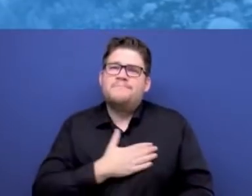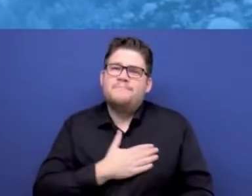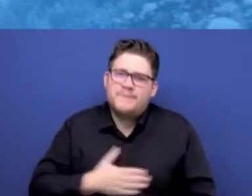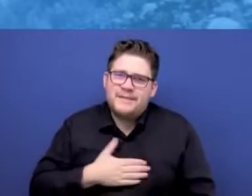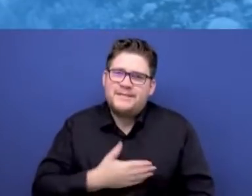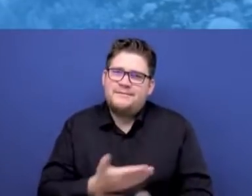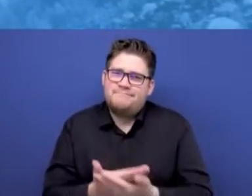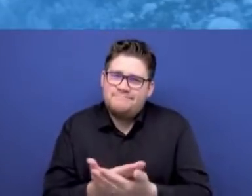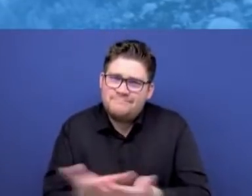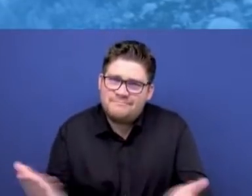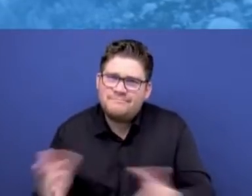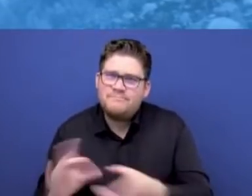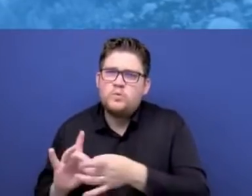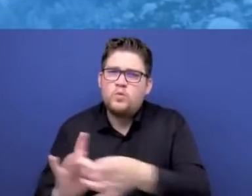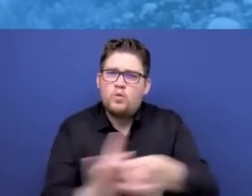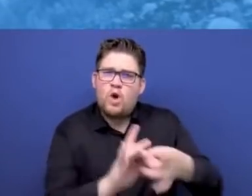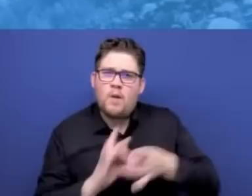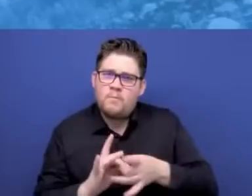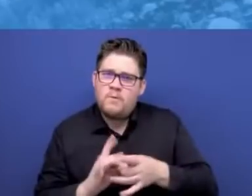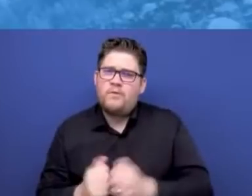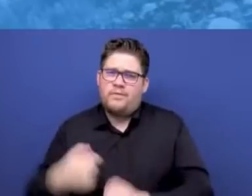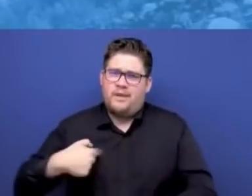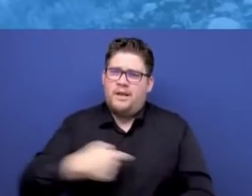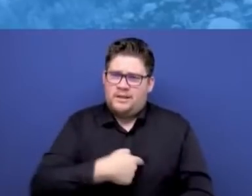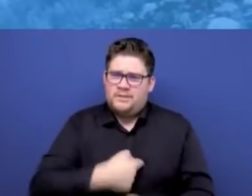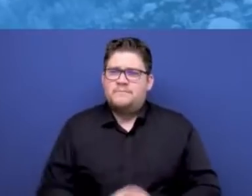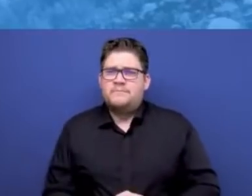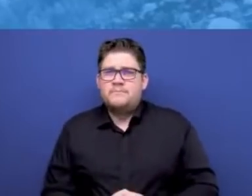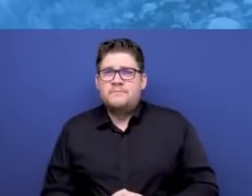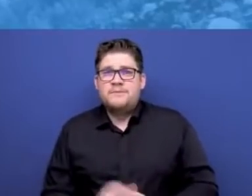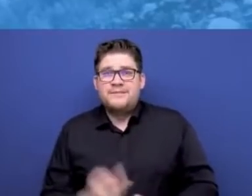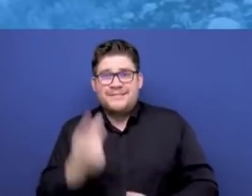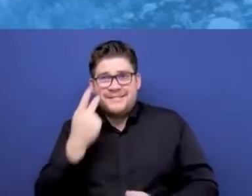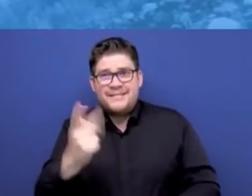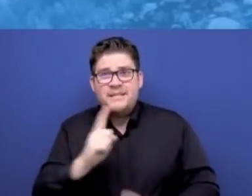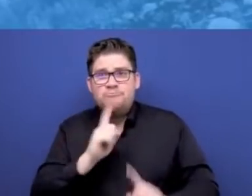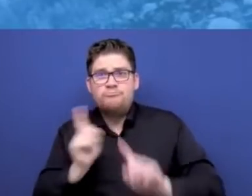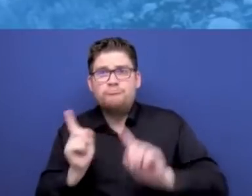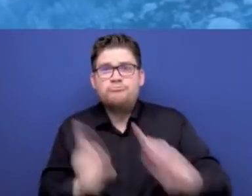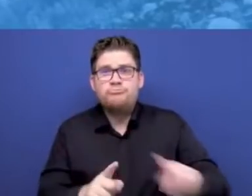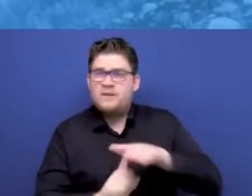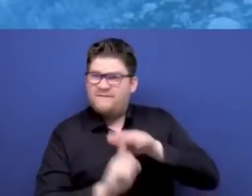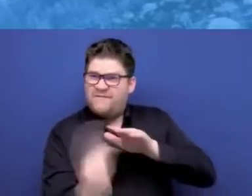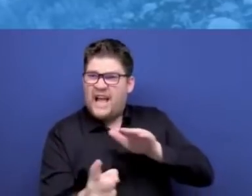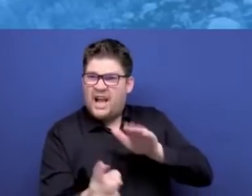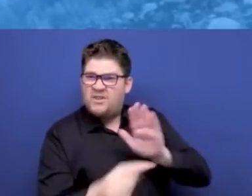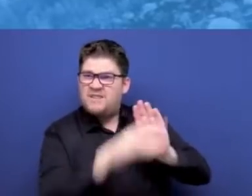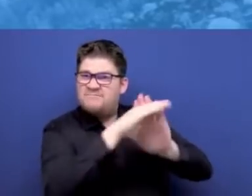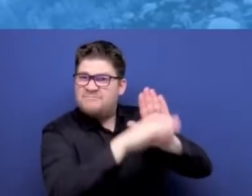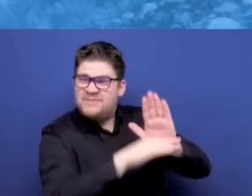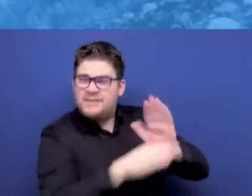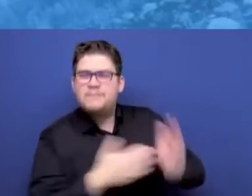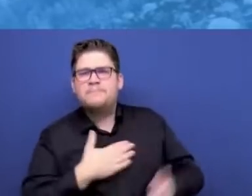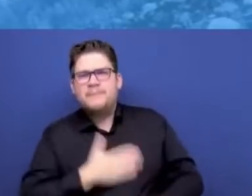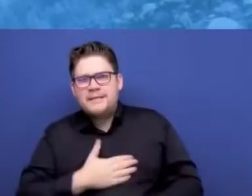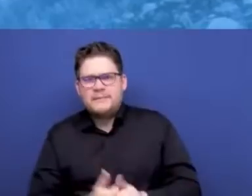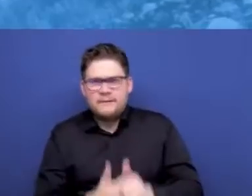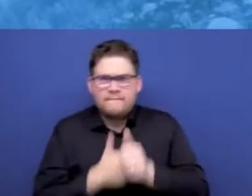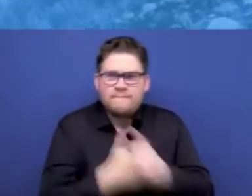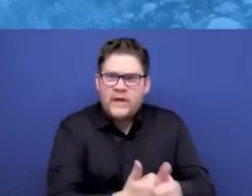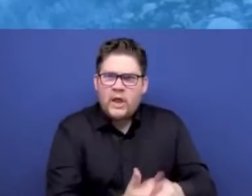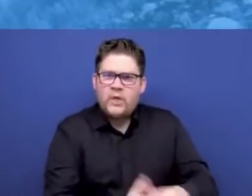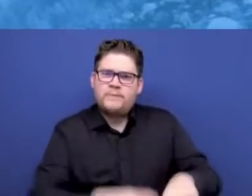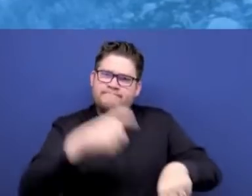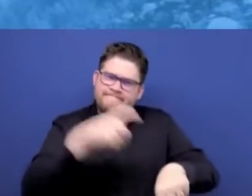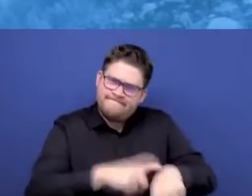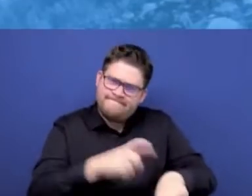has been issued by the local government, please heed those warnings, please heed those times so that we keep everyone safe throughout this